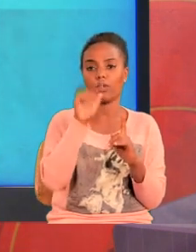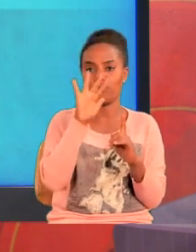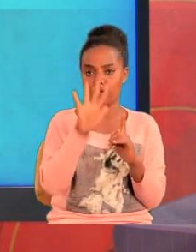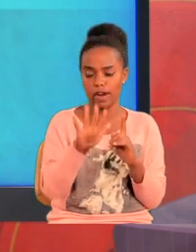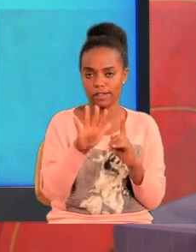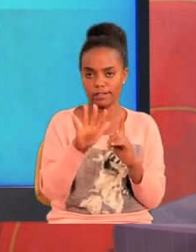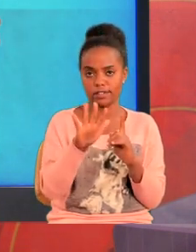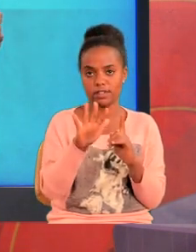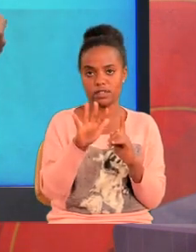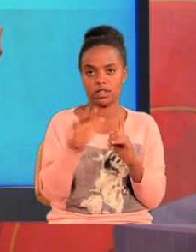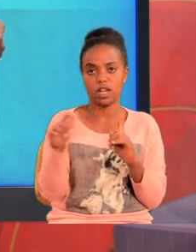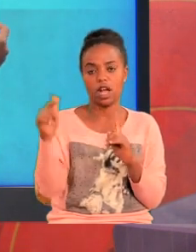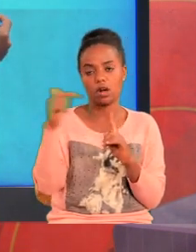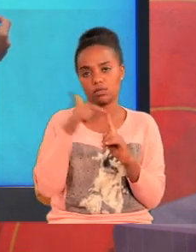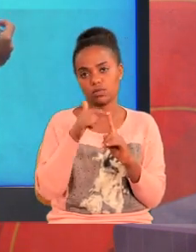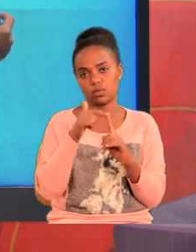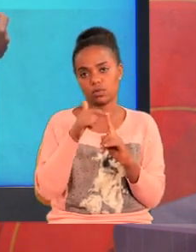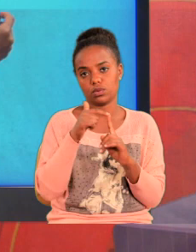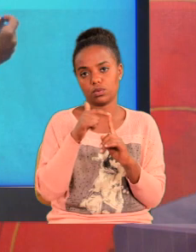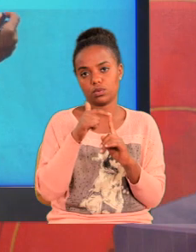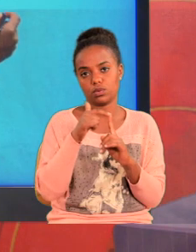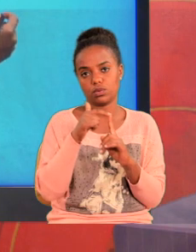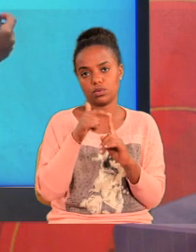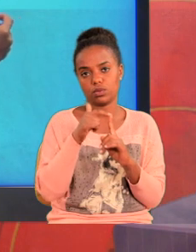15.5 up to